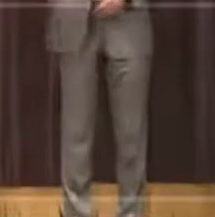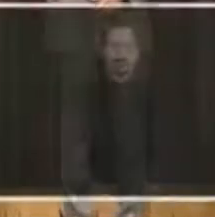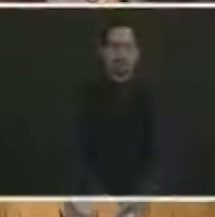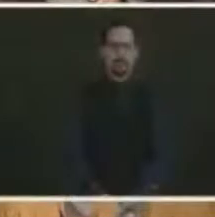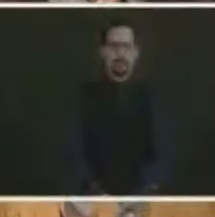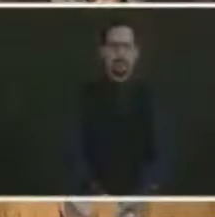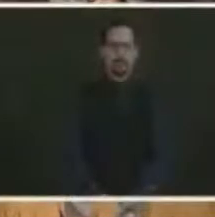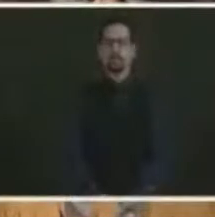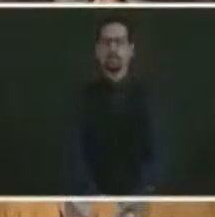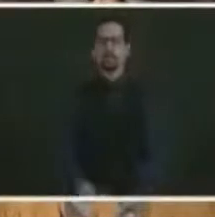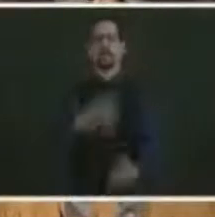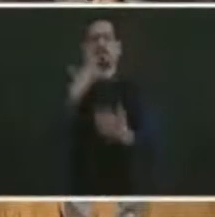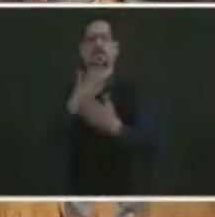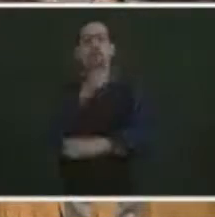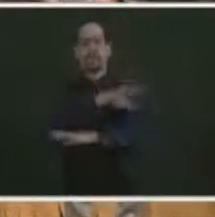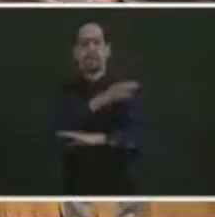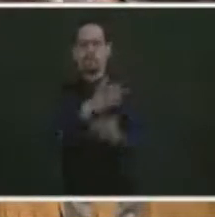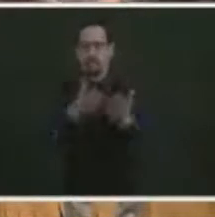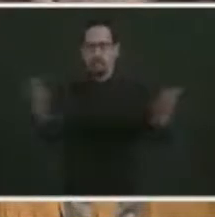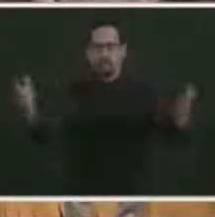Good afternoon, everybody.